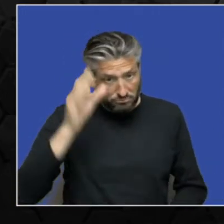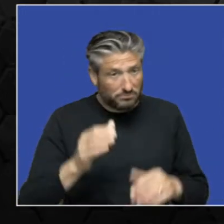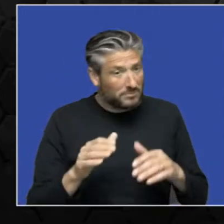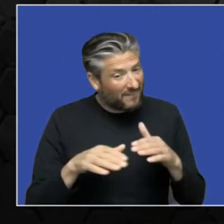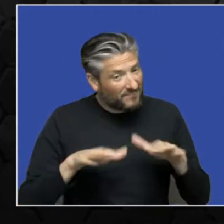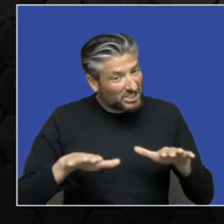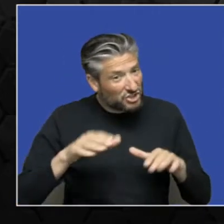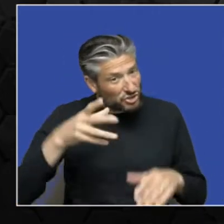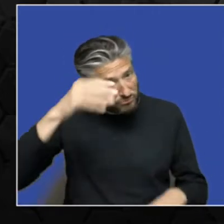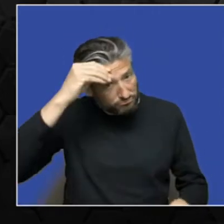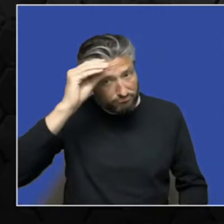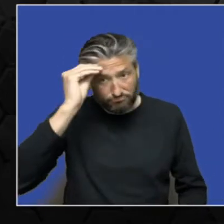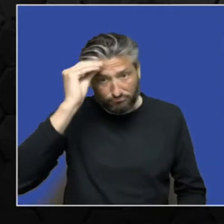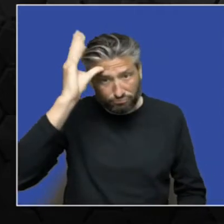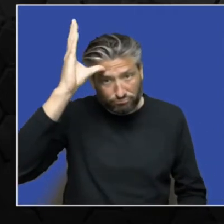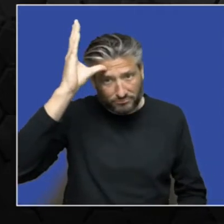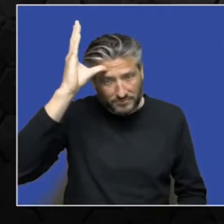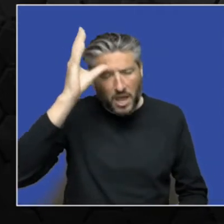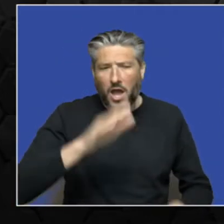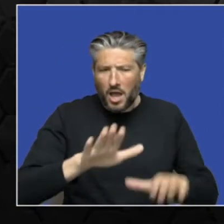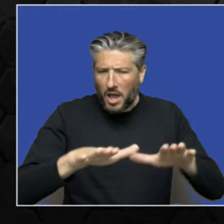interesting perspective.